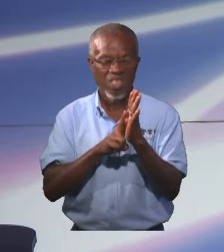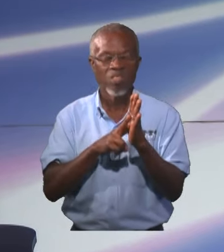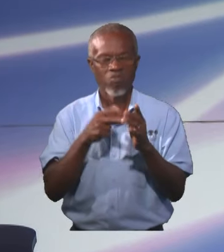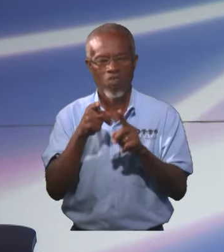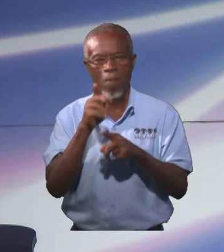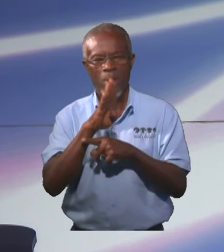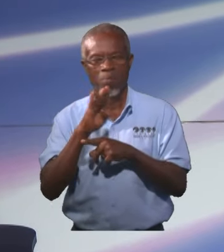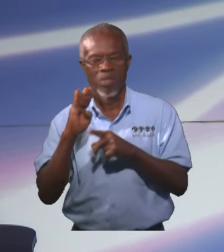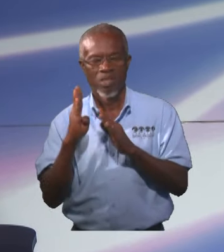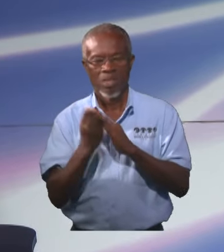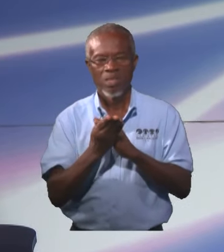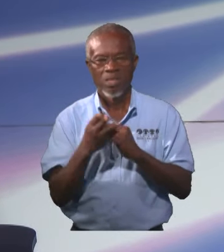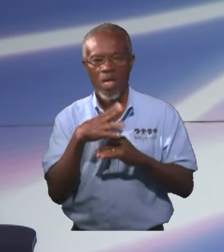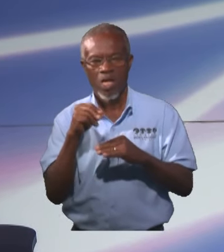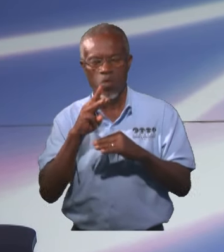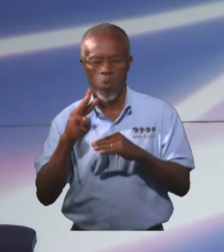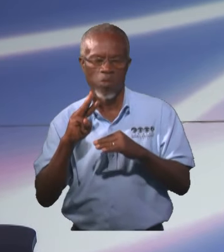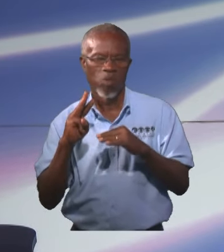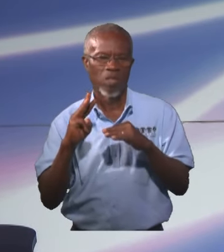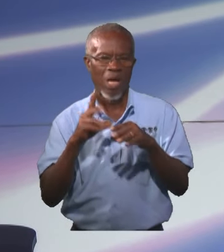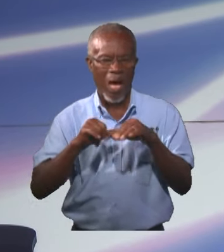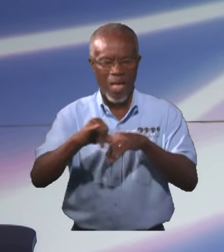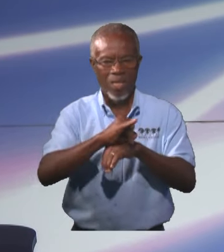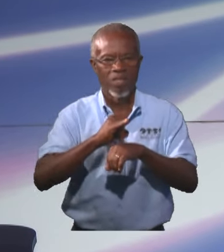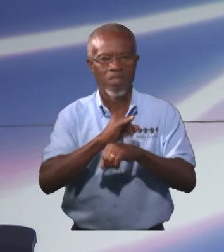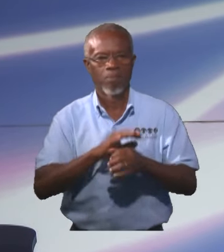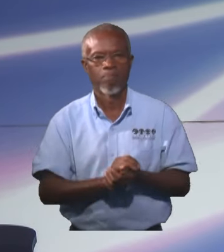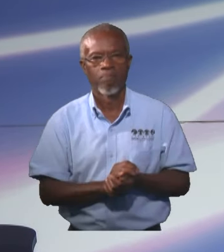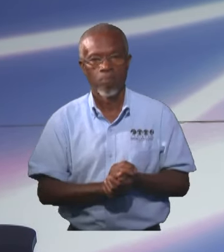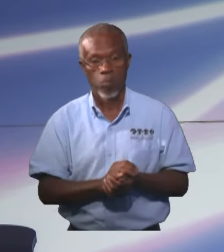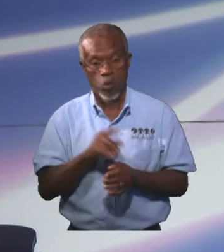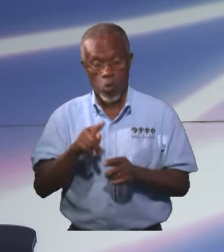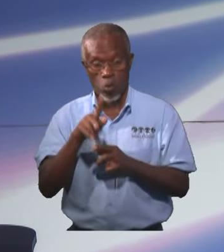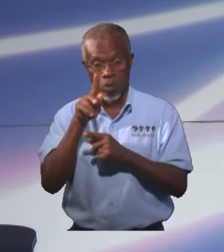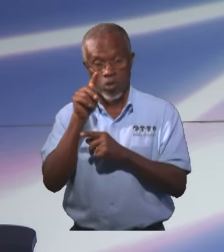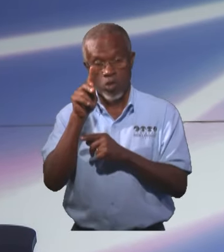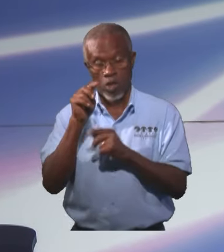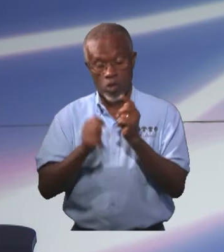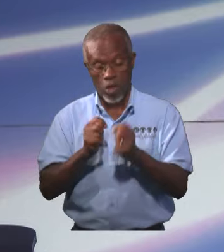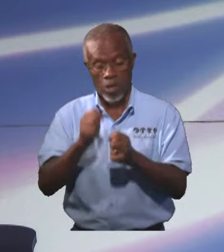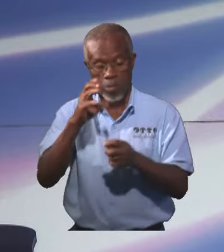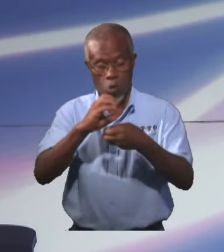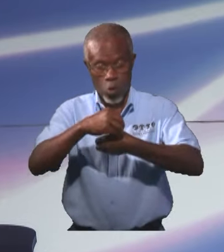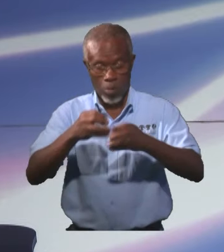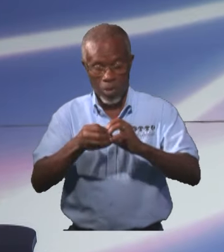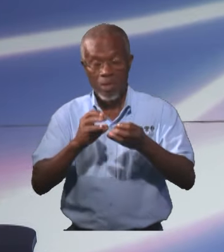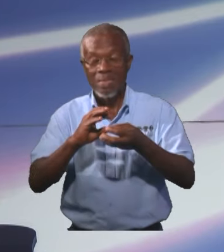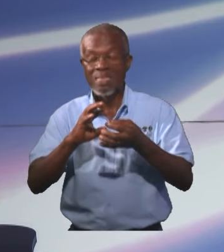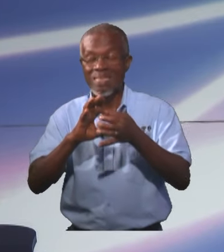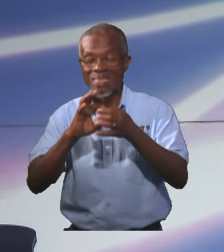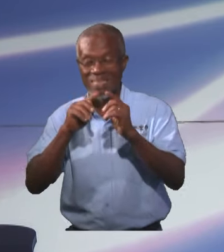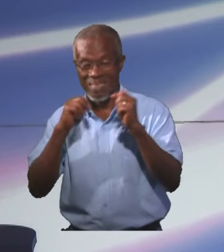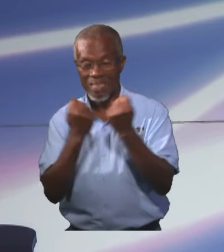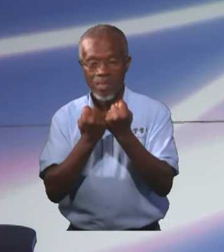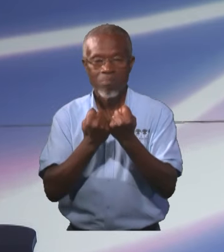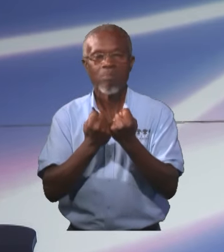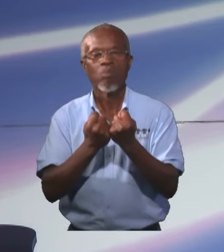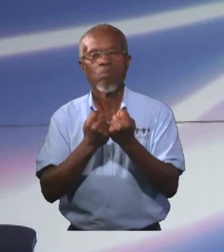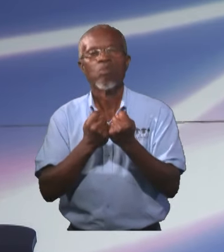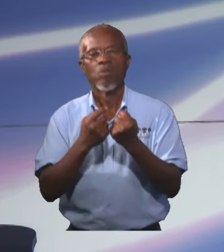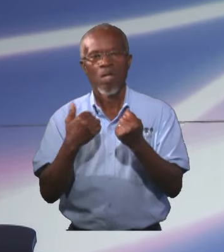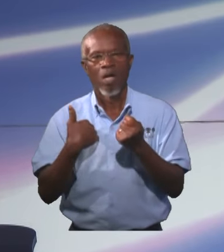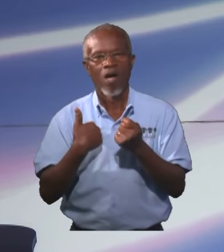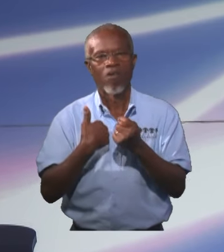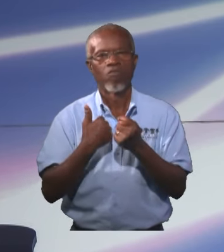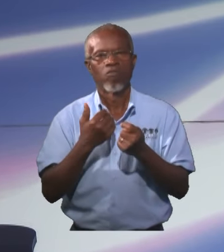63-member team of athletes and officials will travel to Paris, France, and represent Trinidad and Tobago at the 2024 Summer Olympic Games.